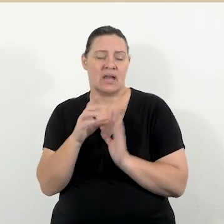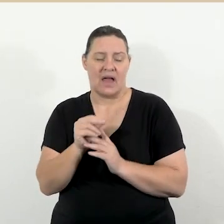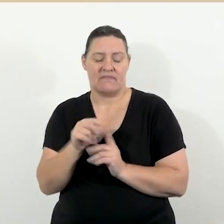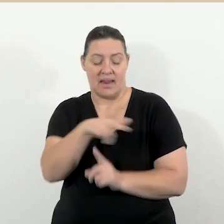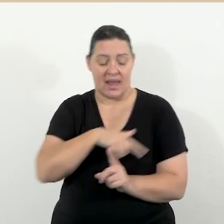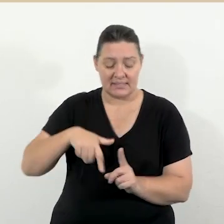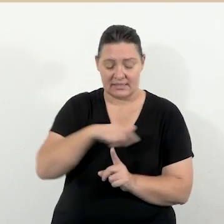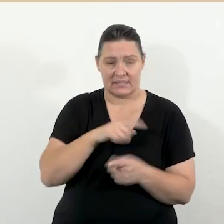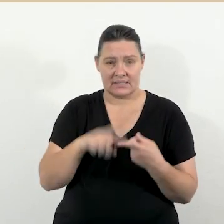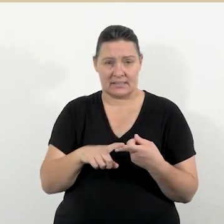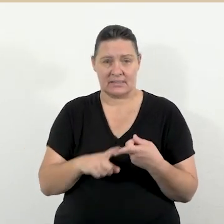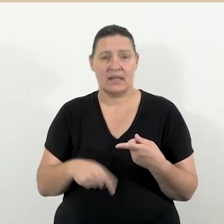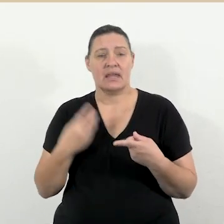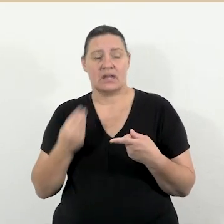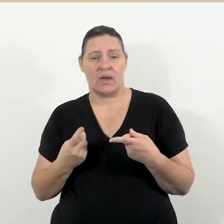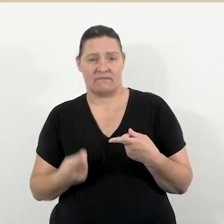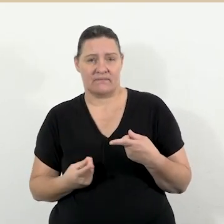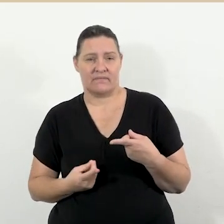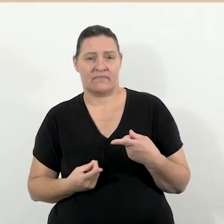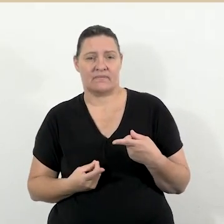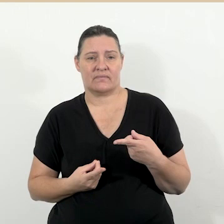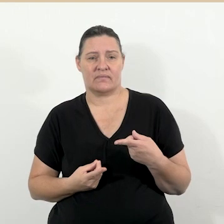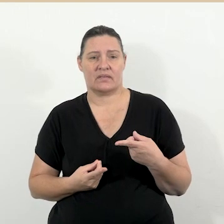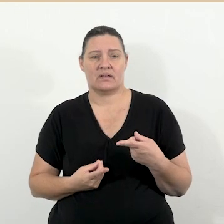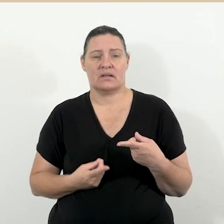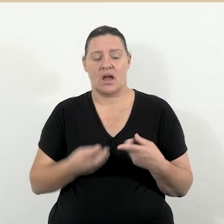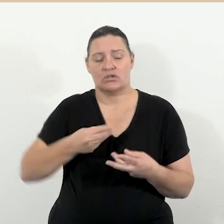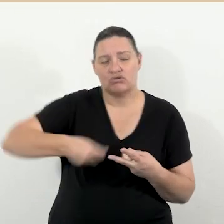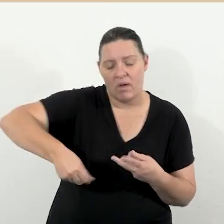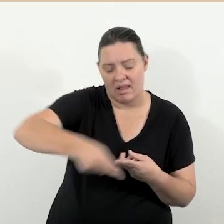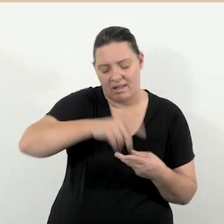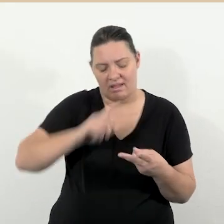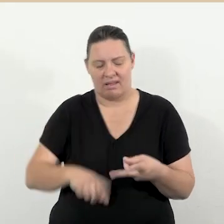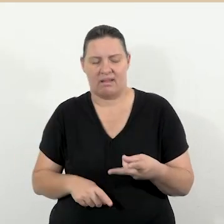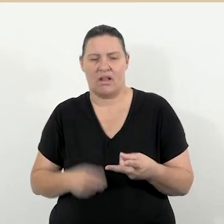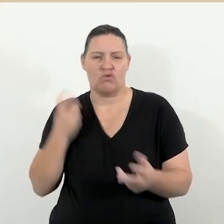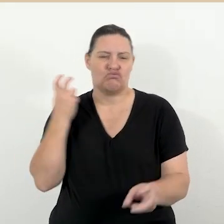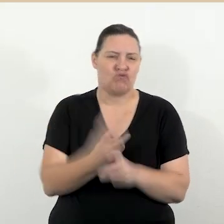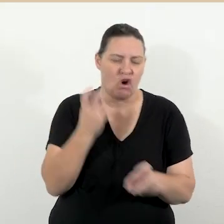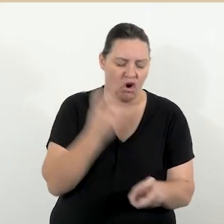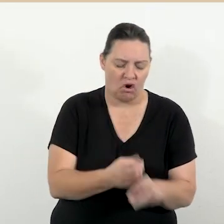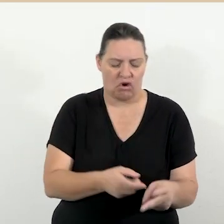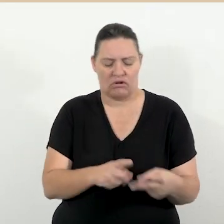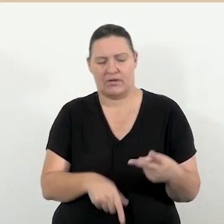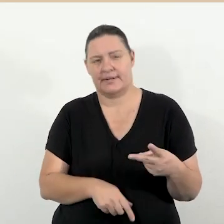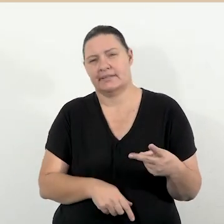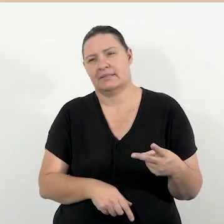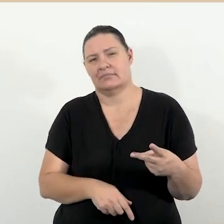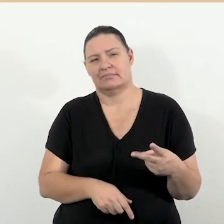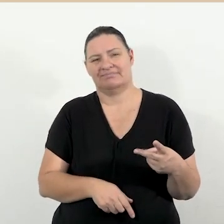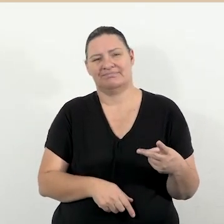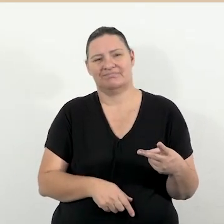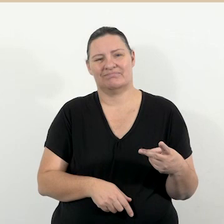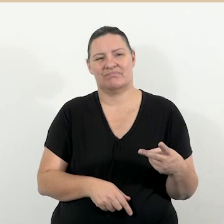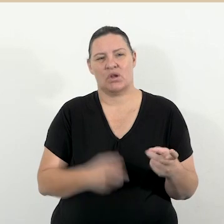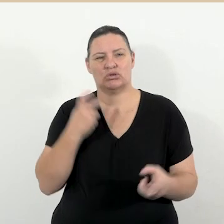consists of the land. On the land, this is where we find the soil, the rocks,